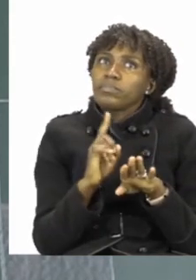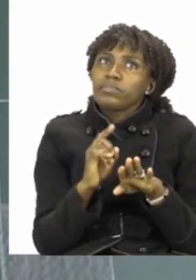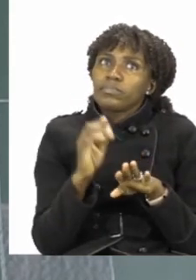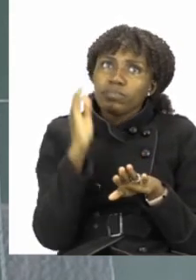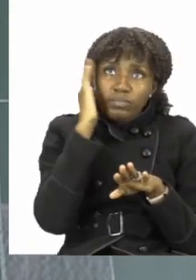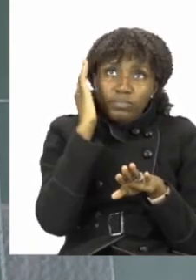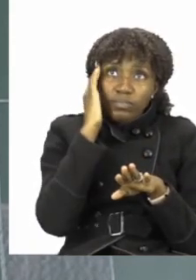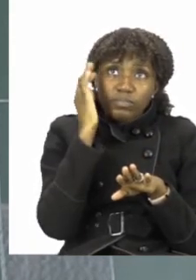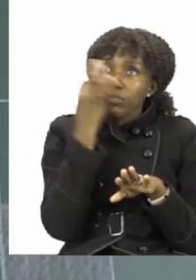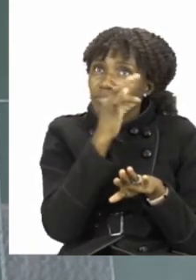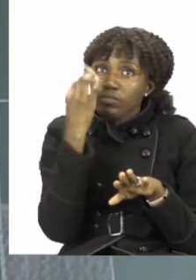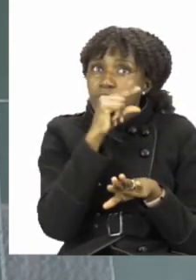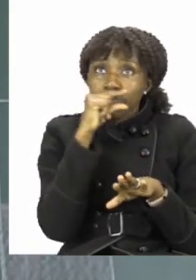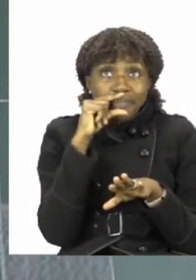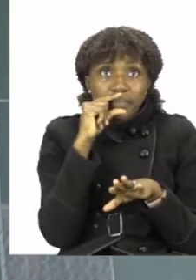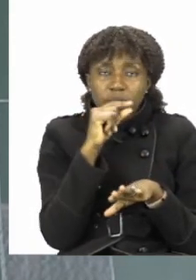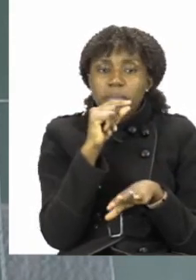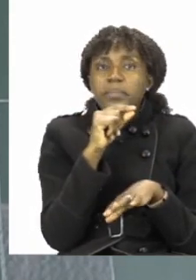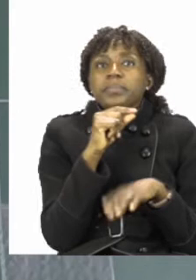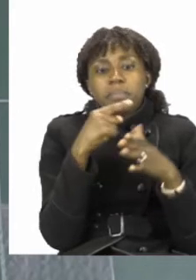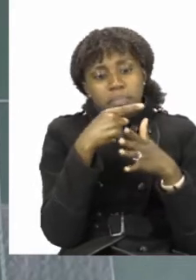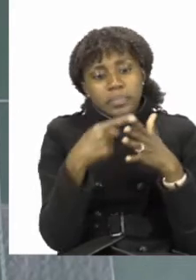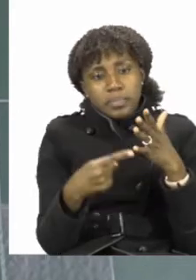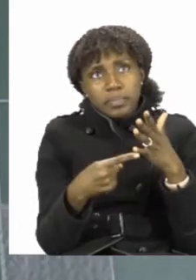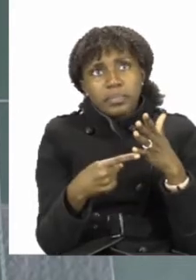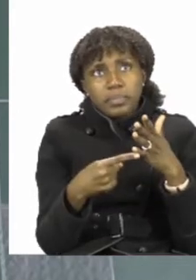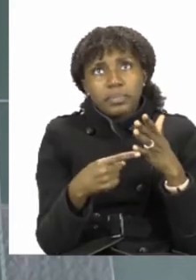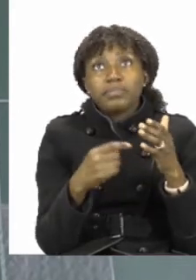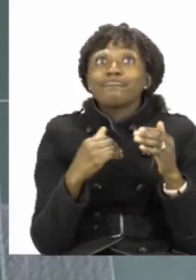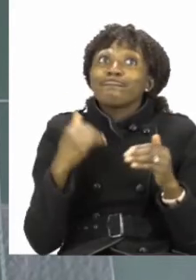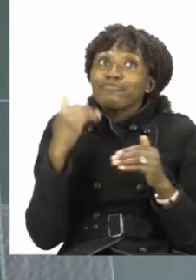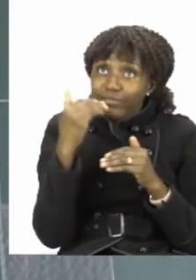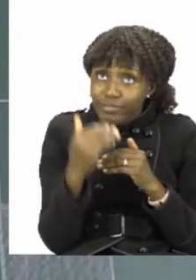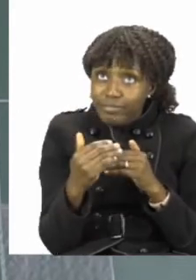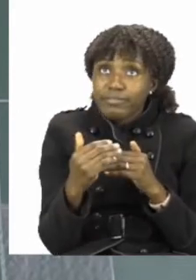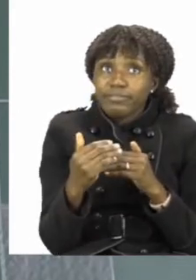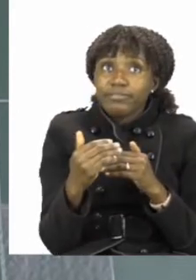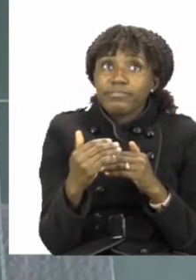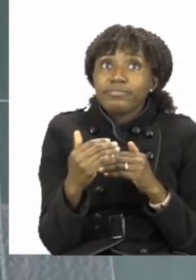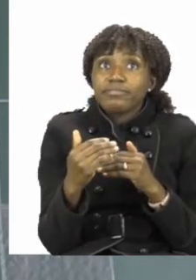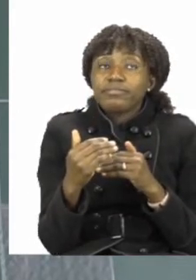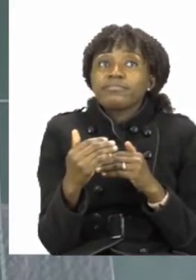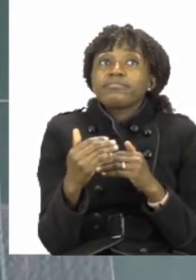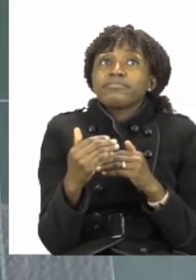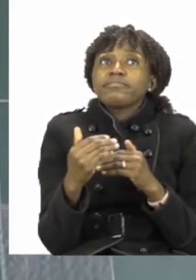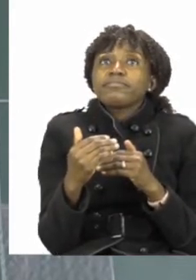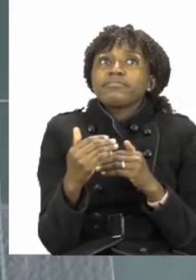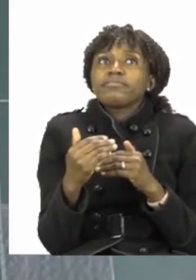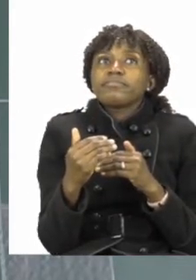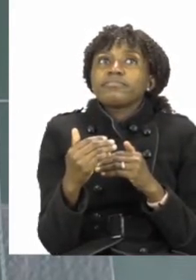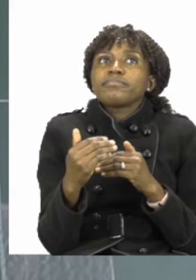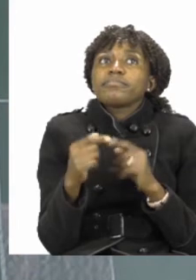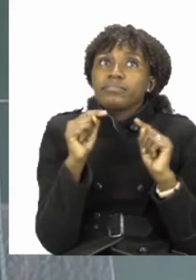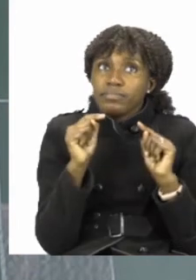your flowers. And then once you know the flowers that are at the bottom for you already, it's